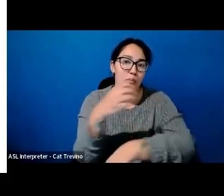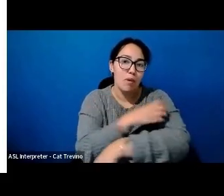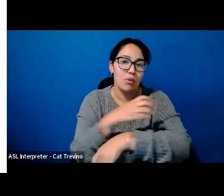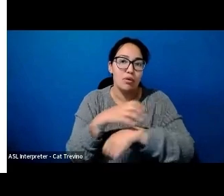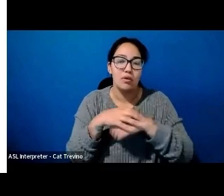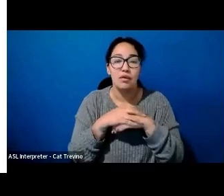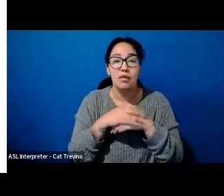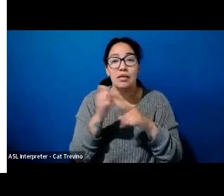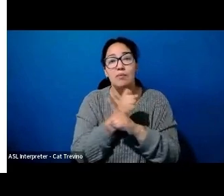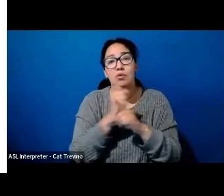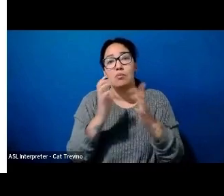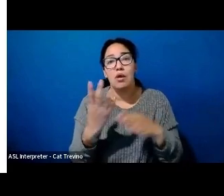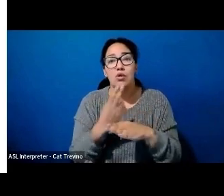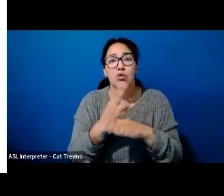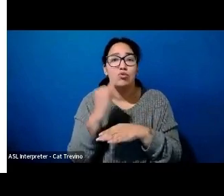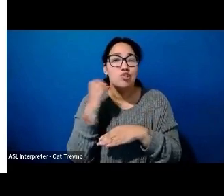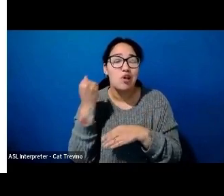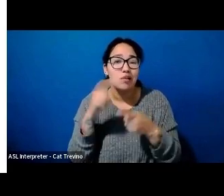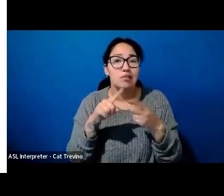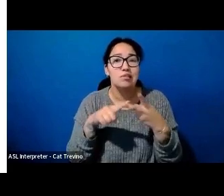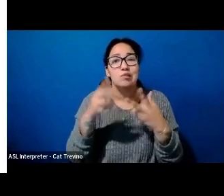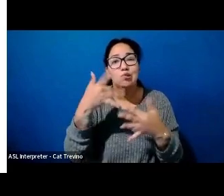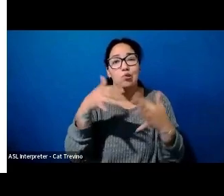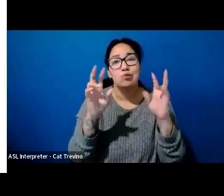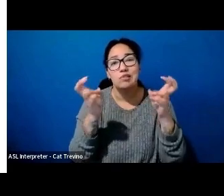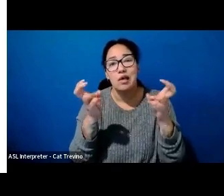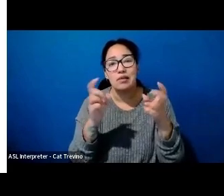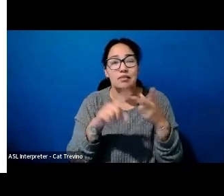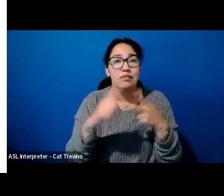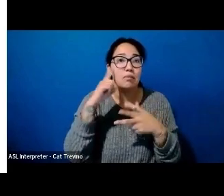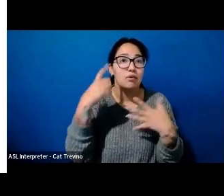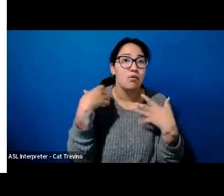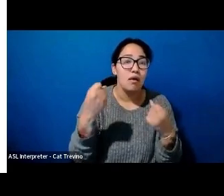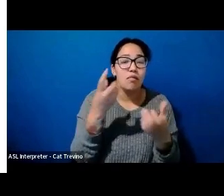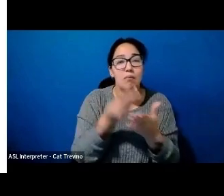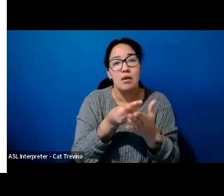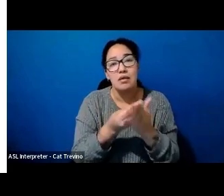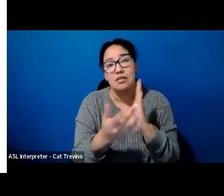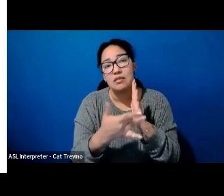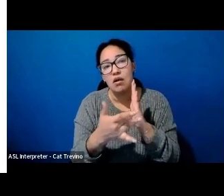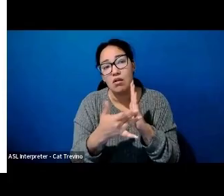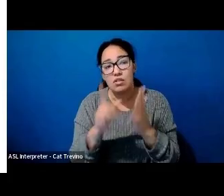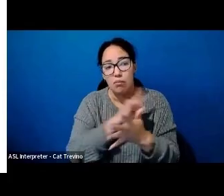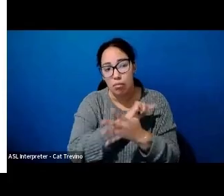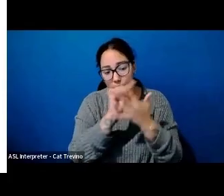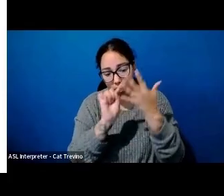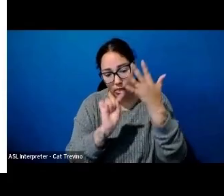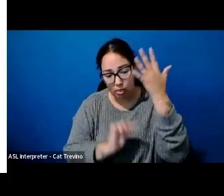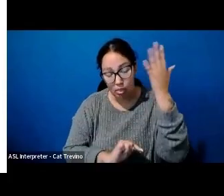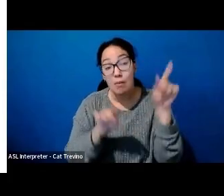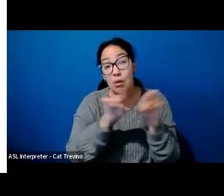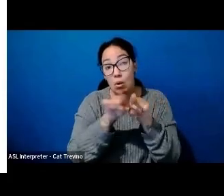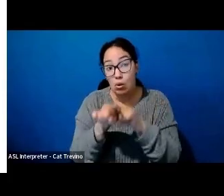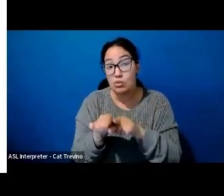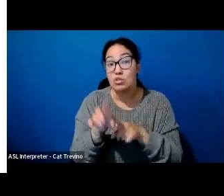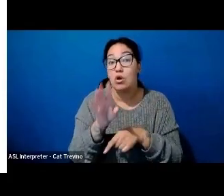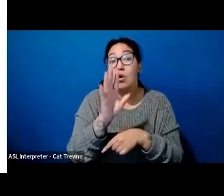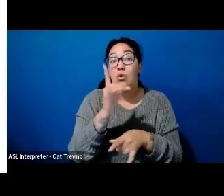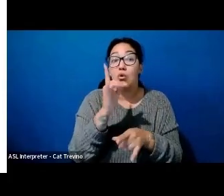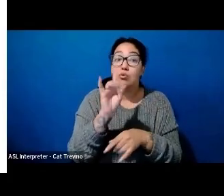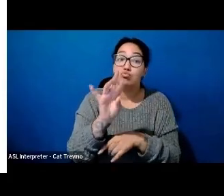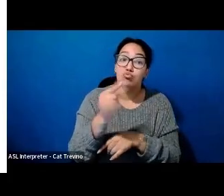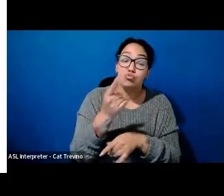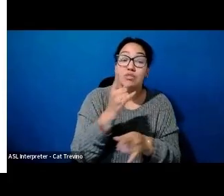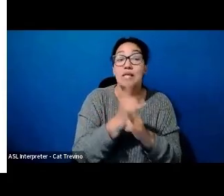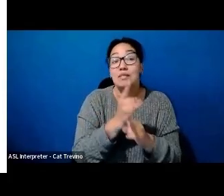abusers may use jealousy and social status and mental health, money, technology, but also substances and other tactics